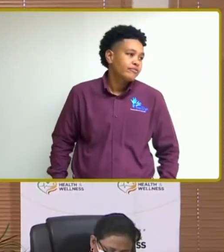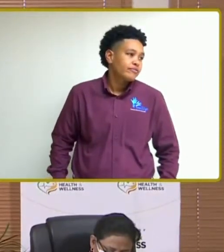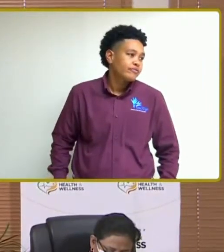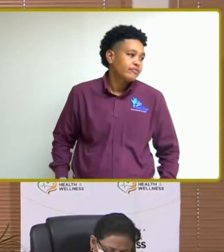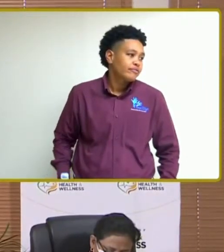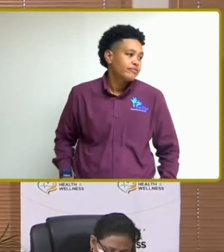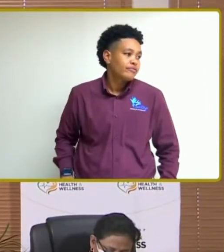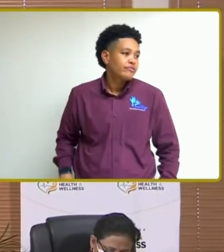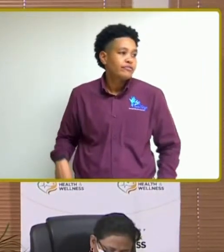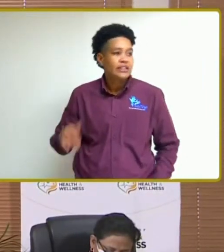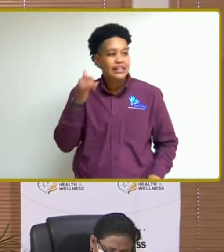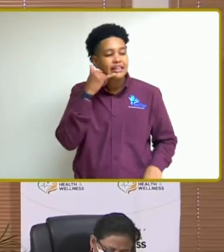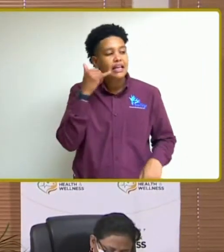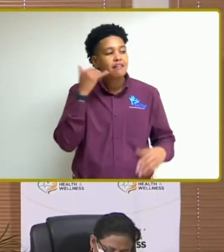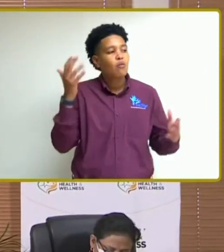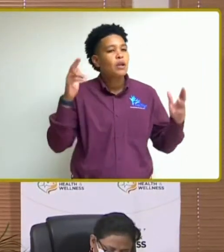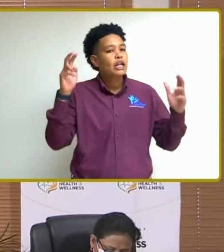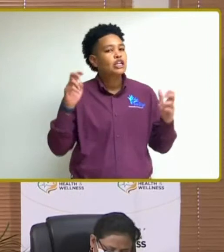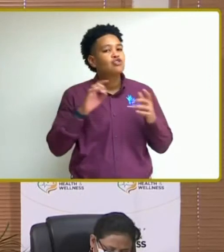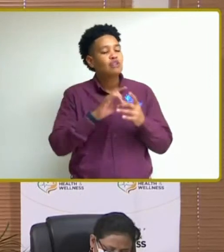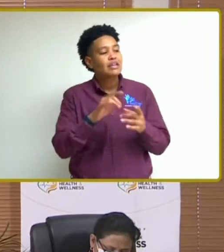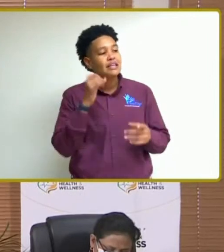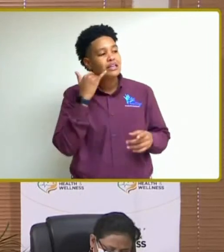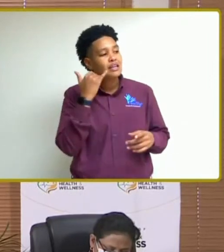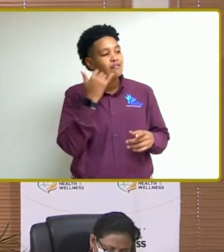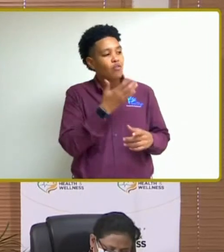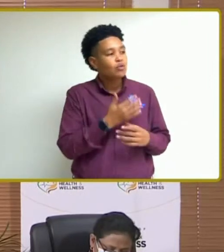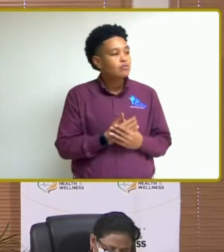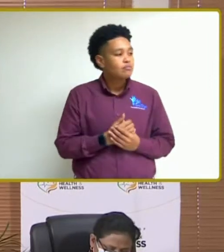telephone, exactly what the issues are.